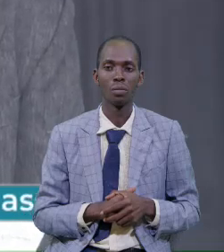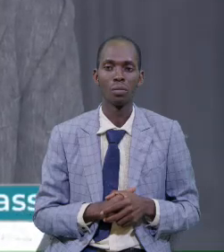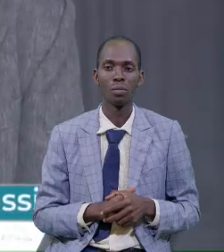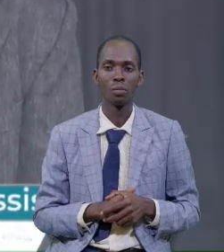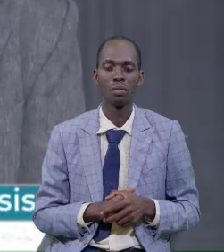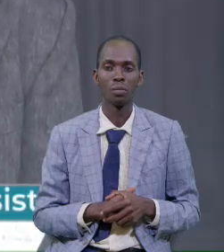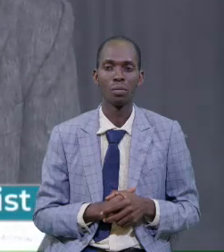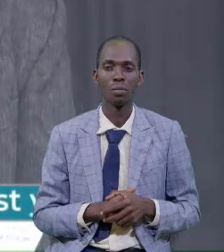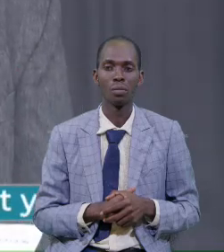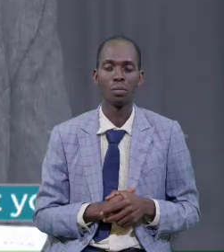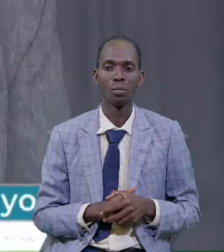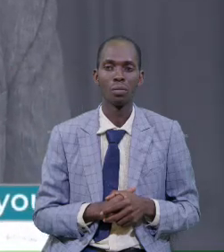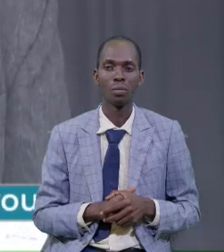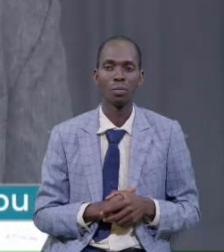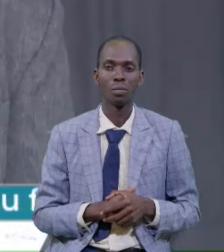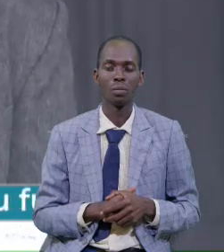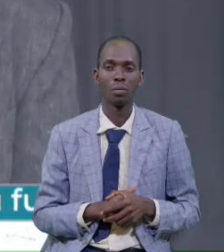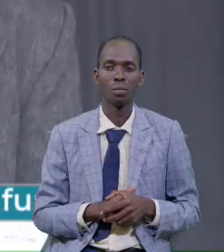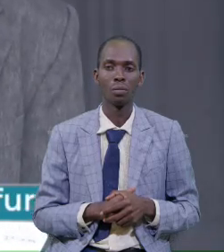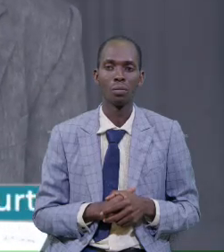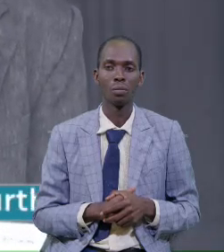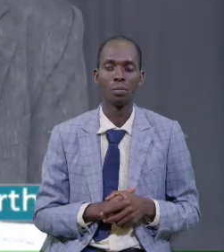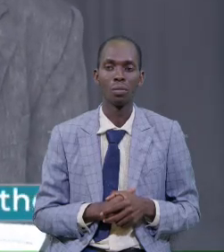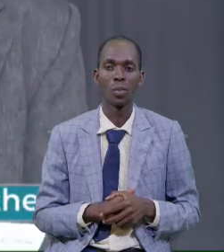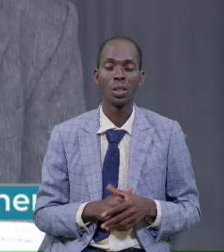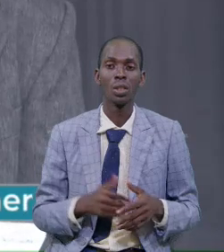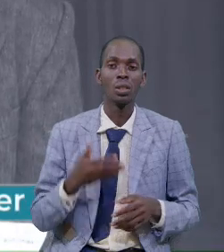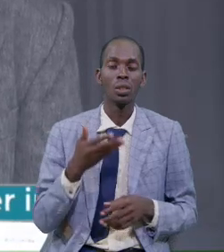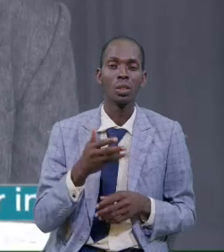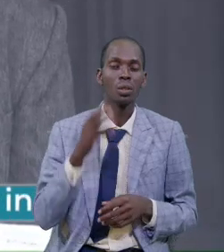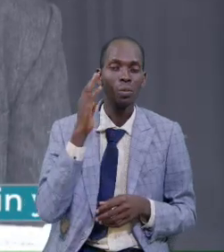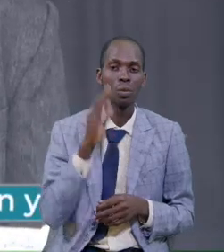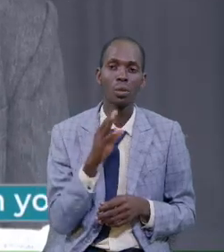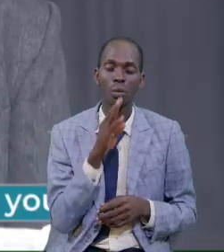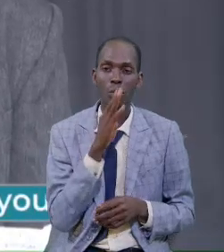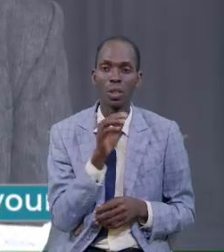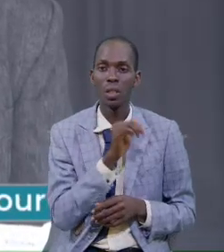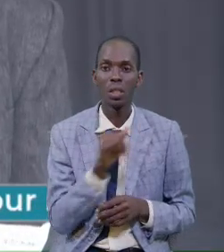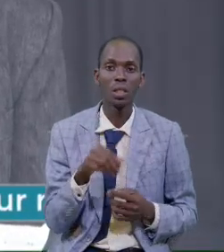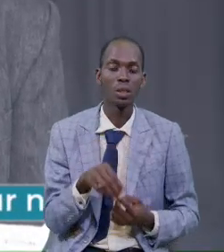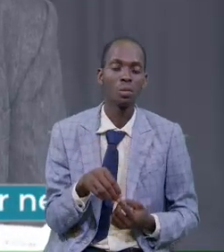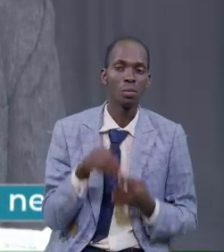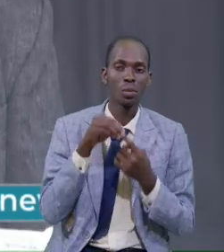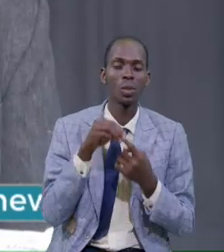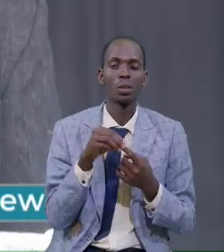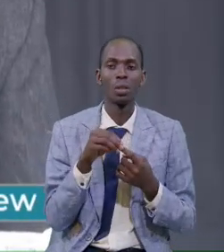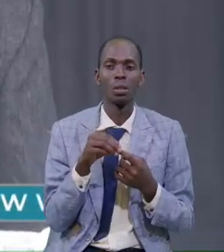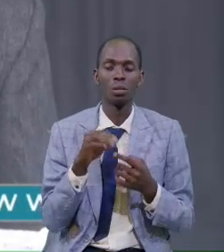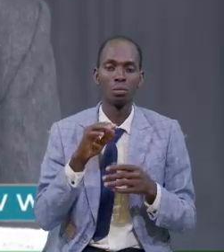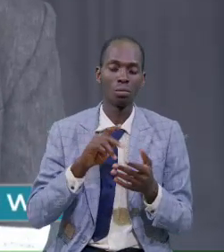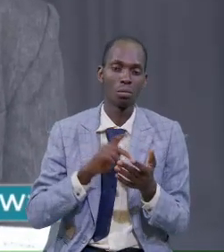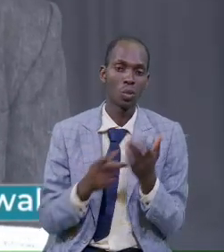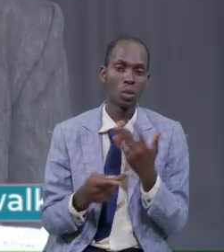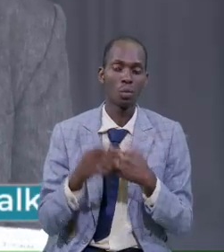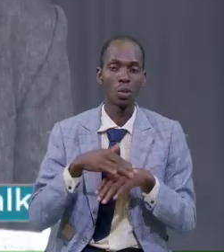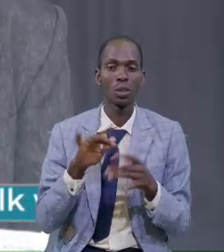+234 915 444 9263. There will be a special online banquet for all those watching online who gave